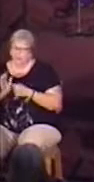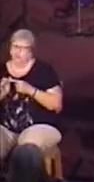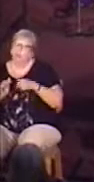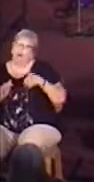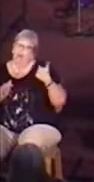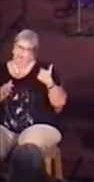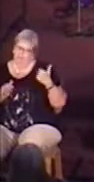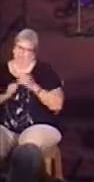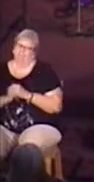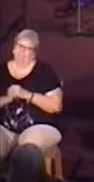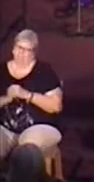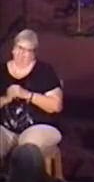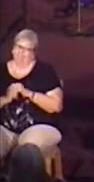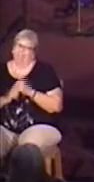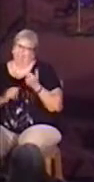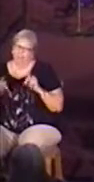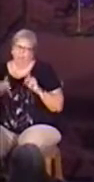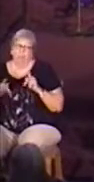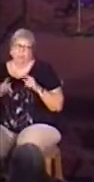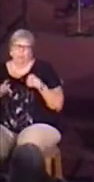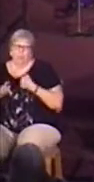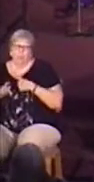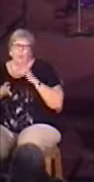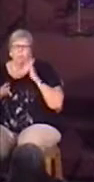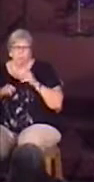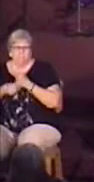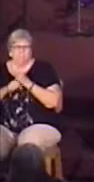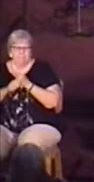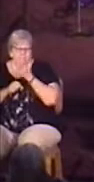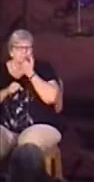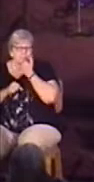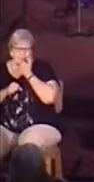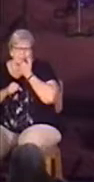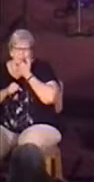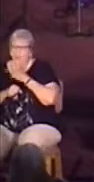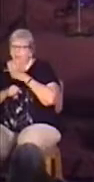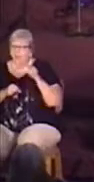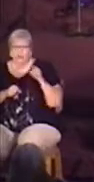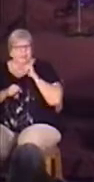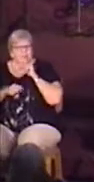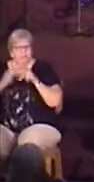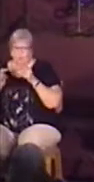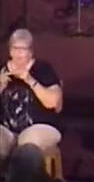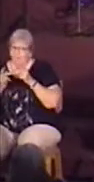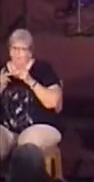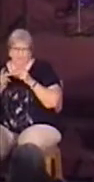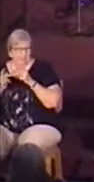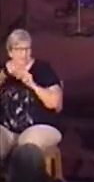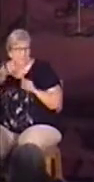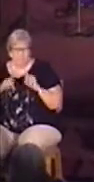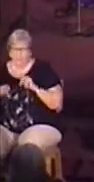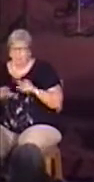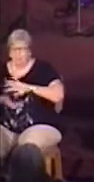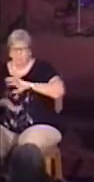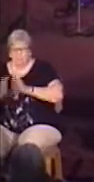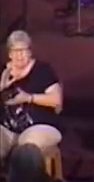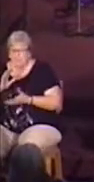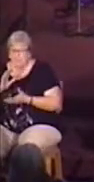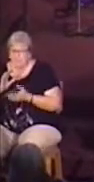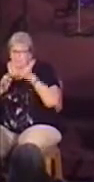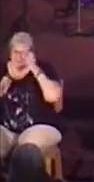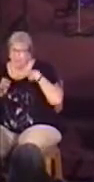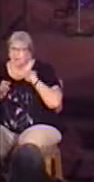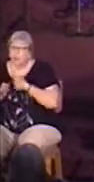people. We are going to make mistakes. You are not perfect. People mess up because we